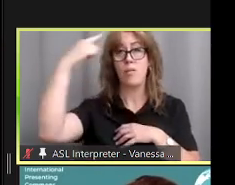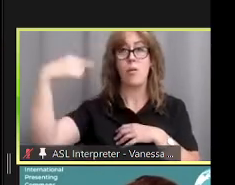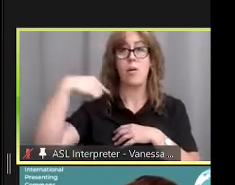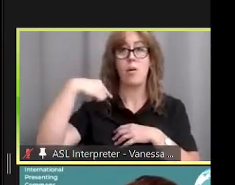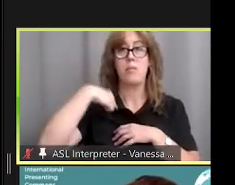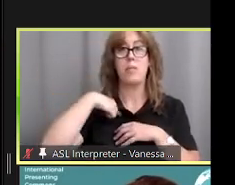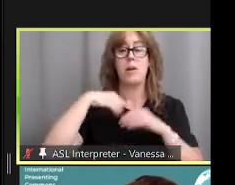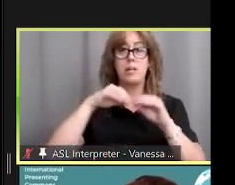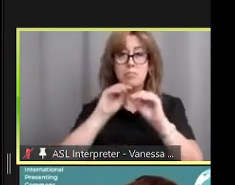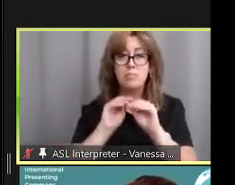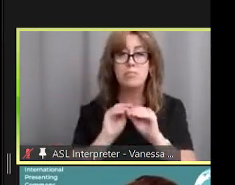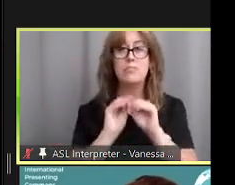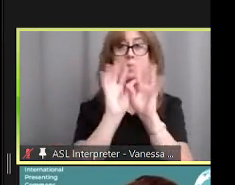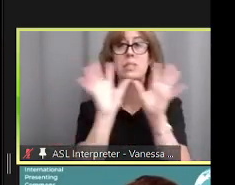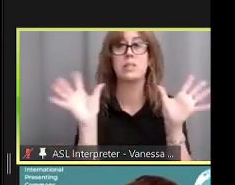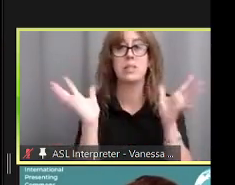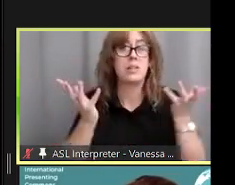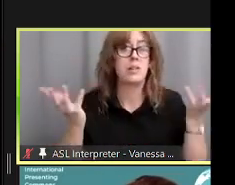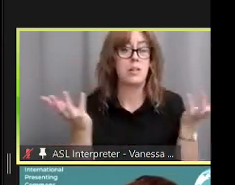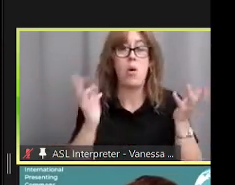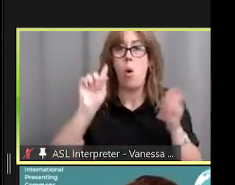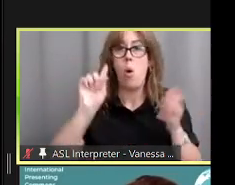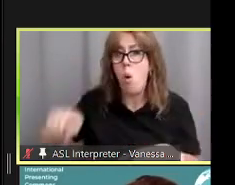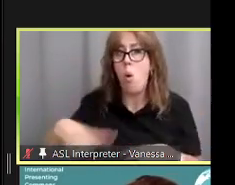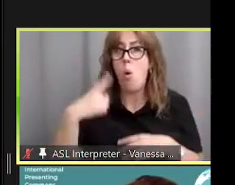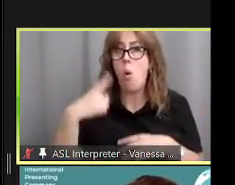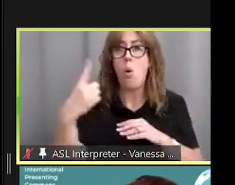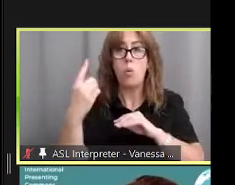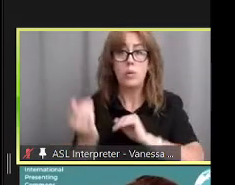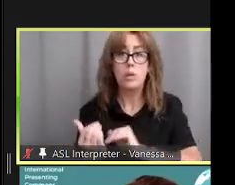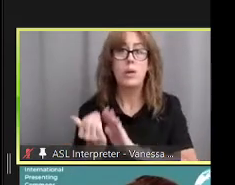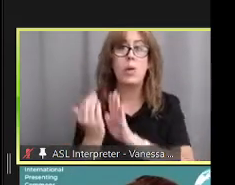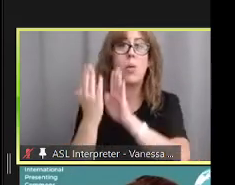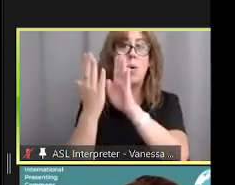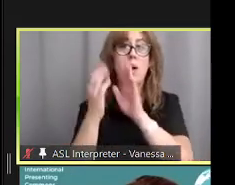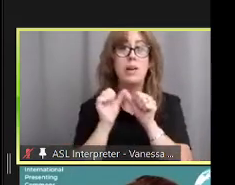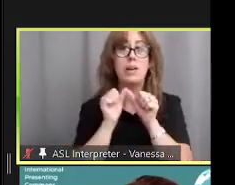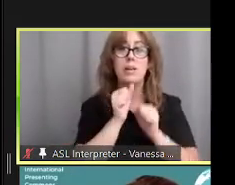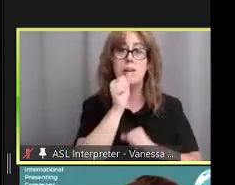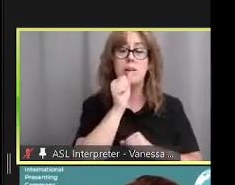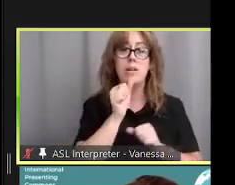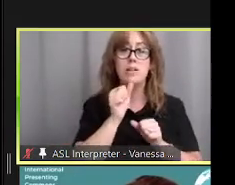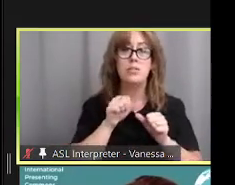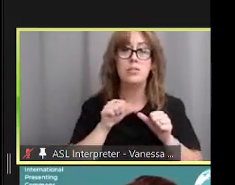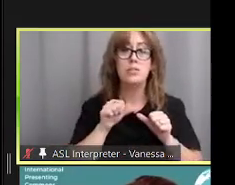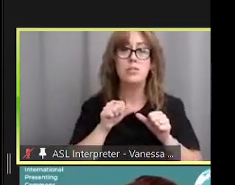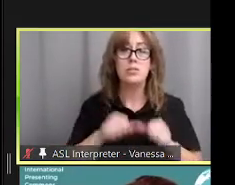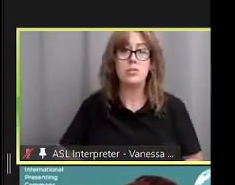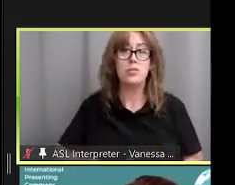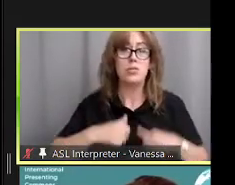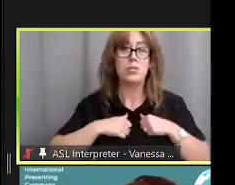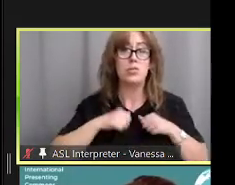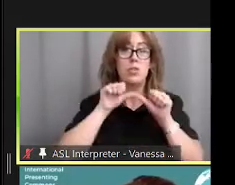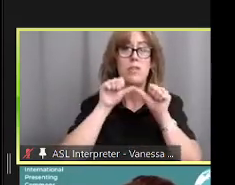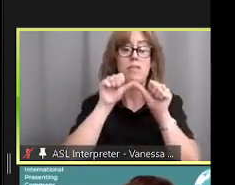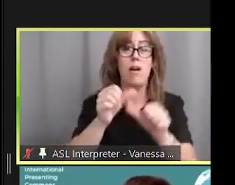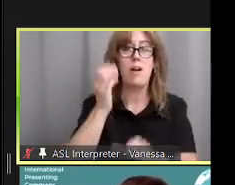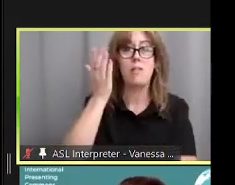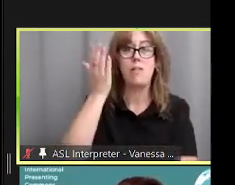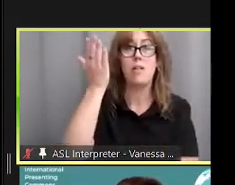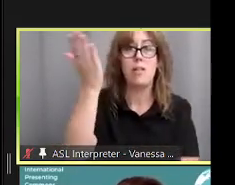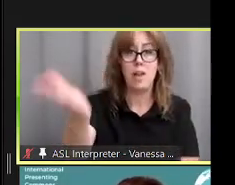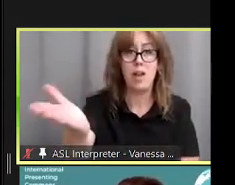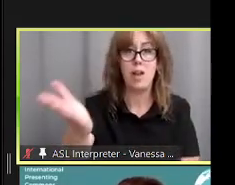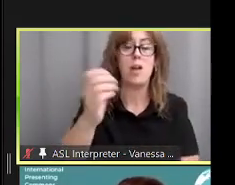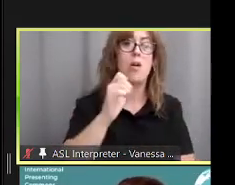to survive there and to go beyond pointing fingers and saying, this is